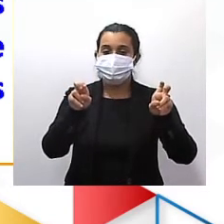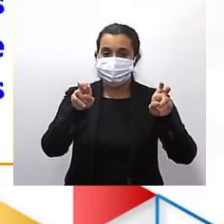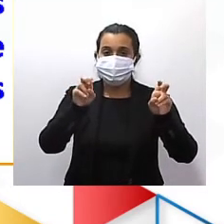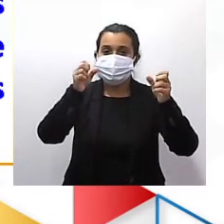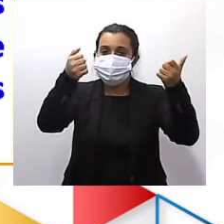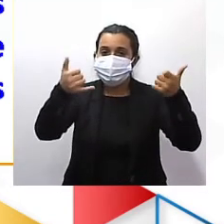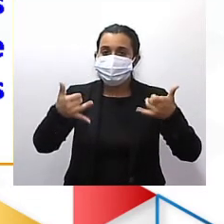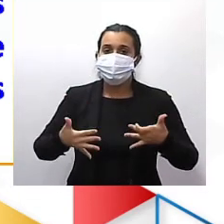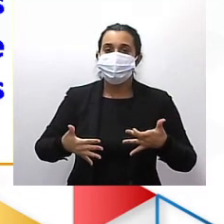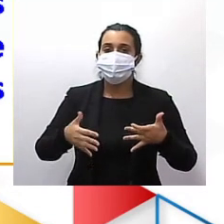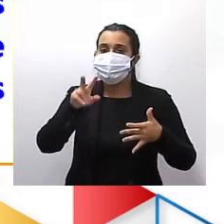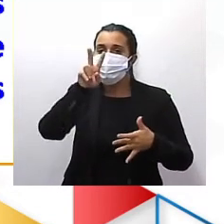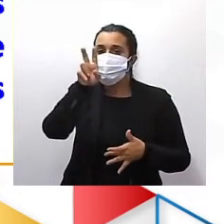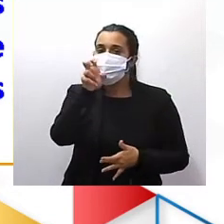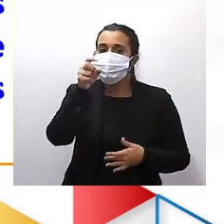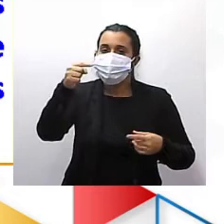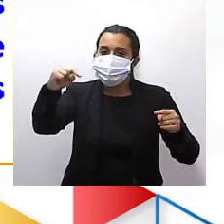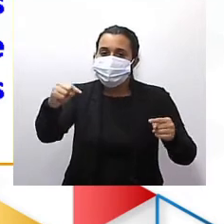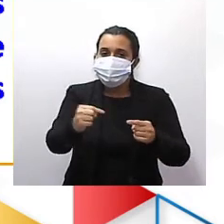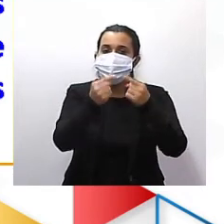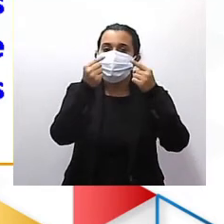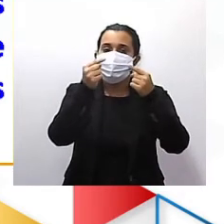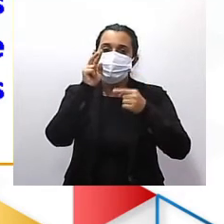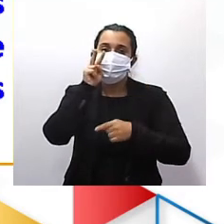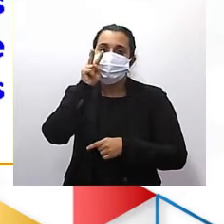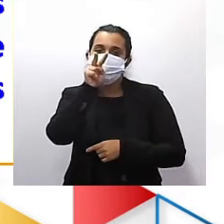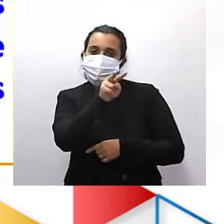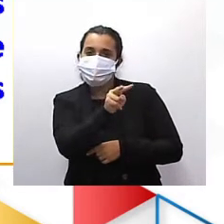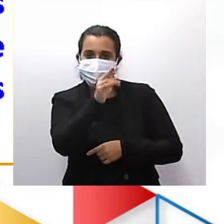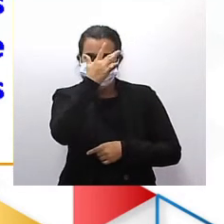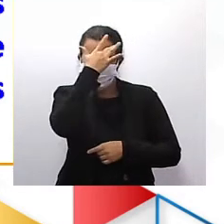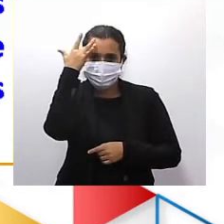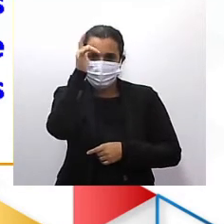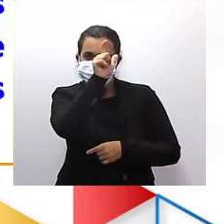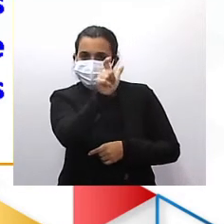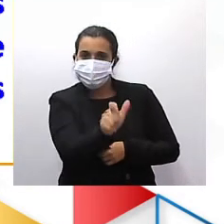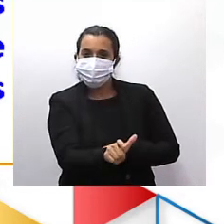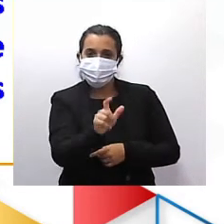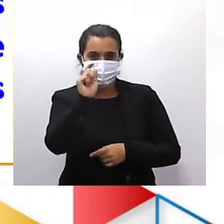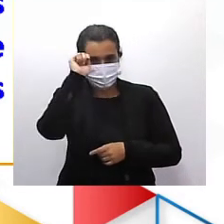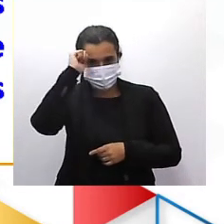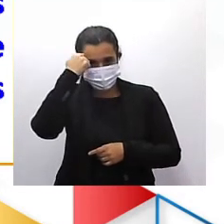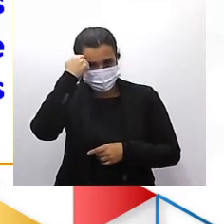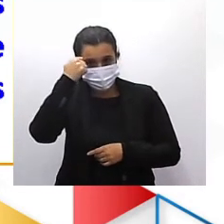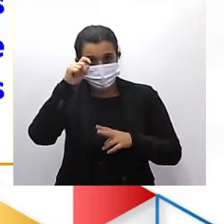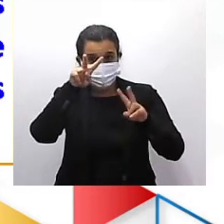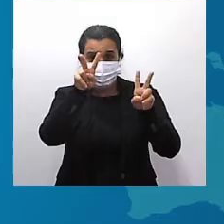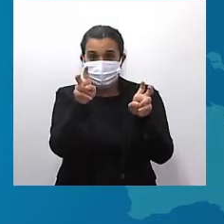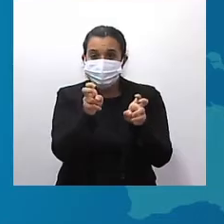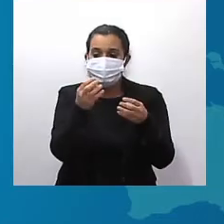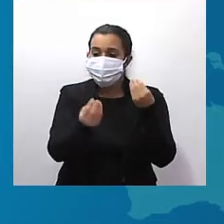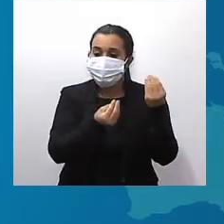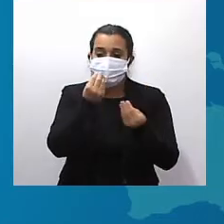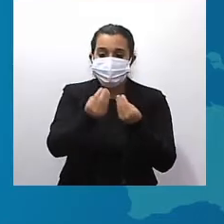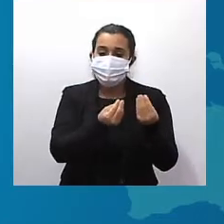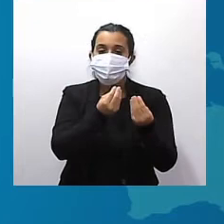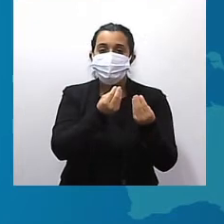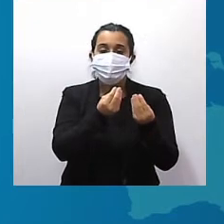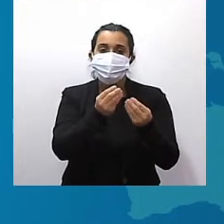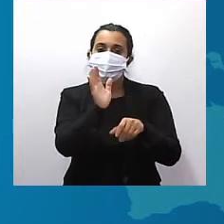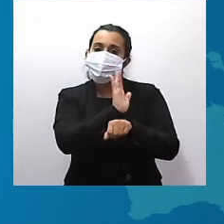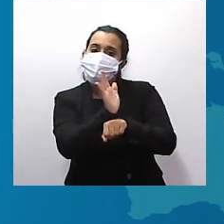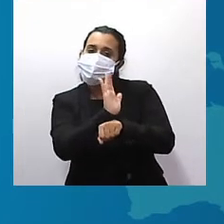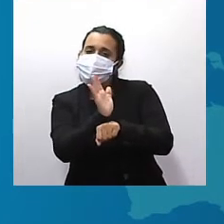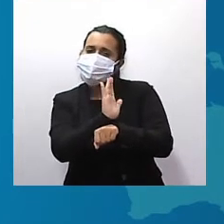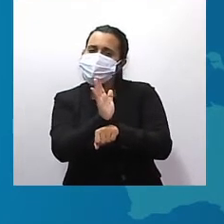explicar a convergência da visão afrocêntrica junto com a ficção científica. Continuando, a